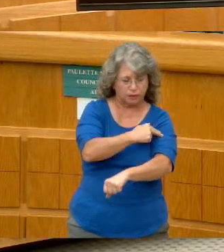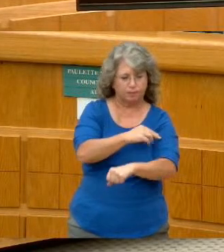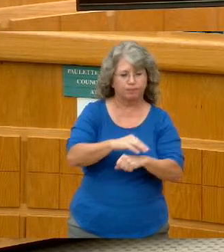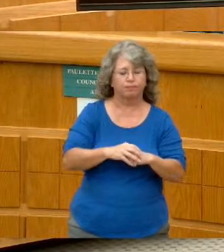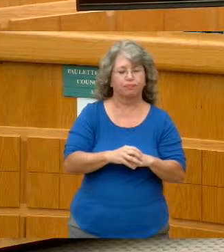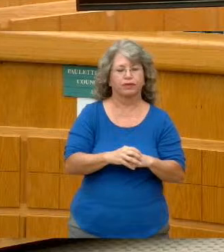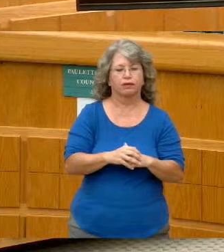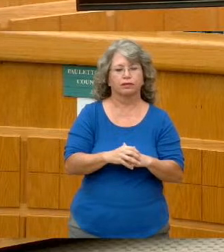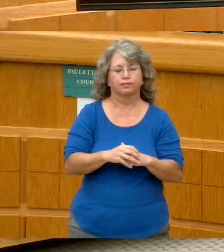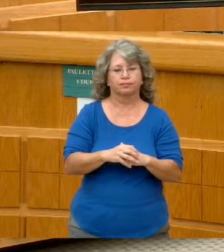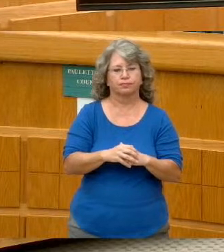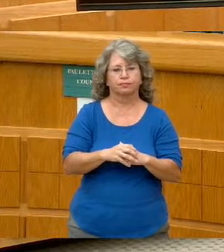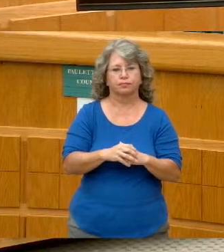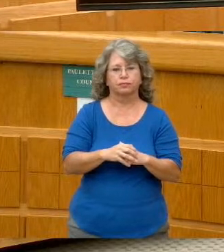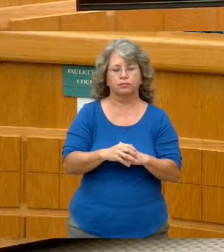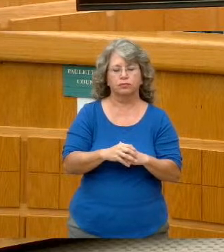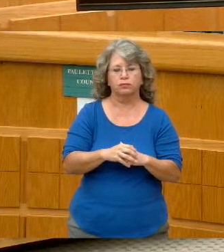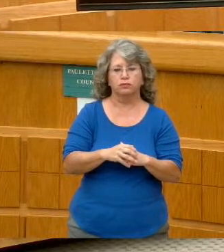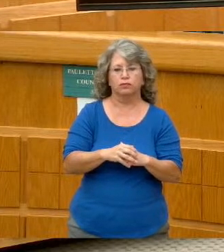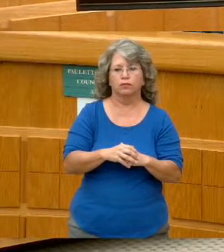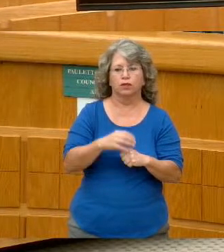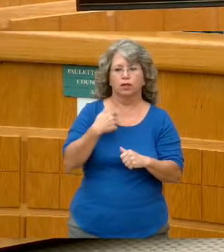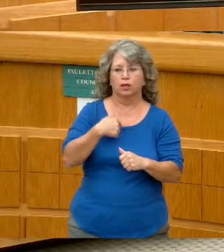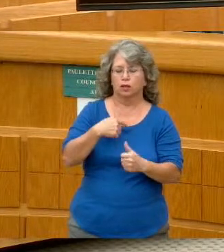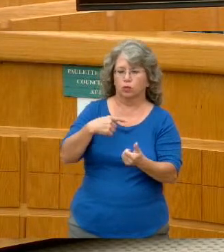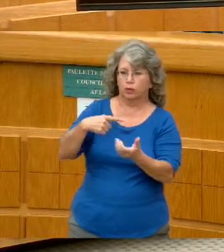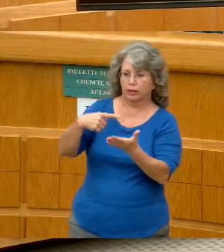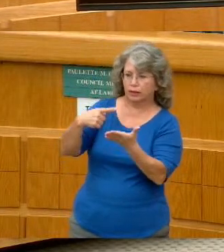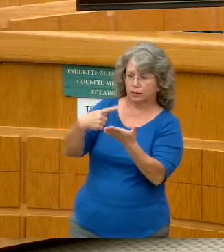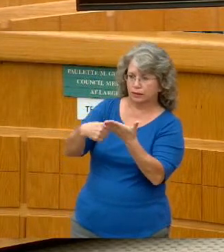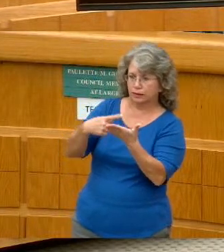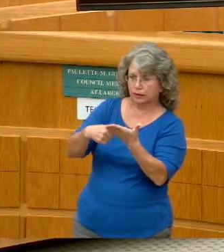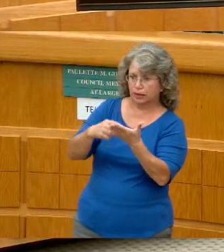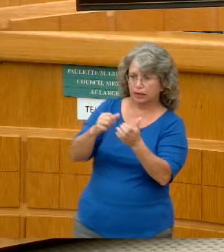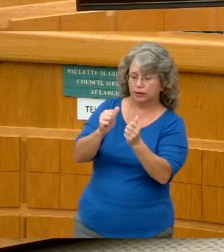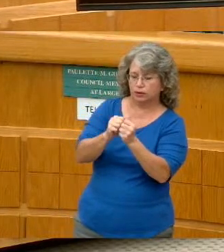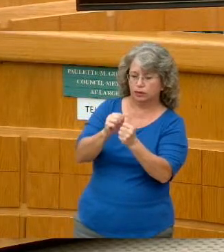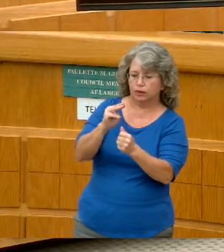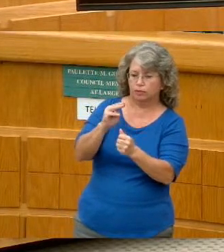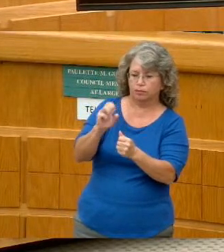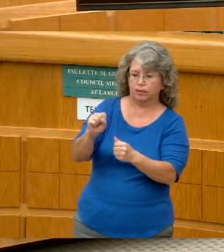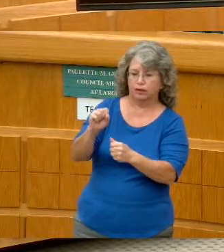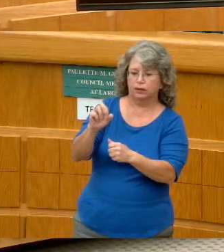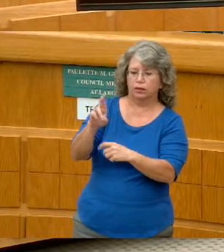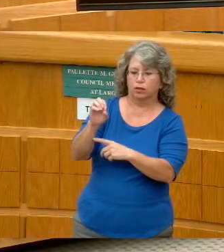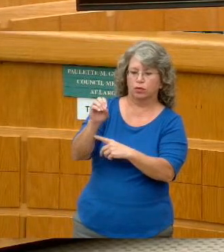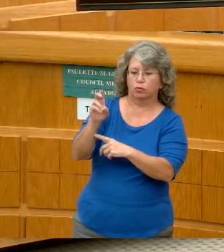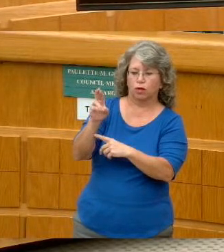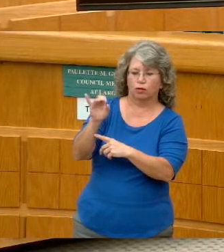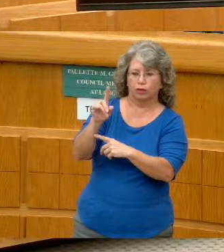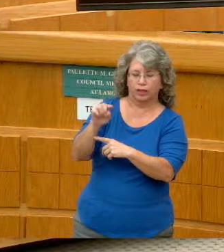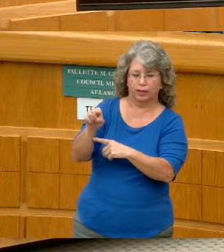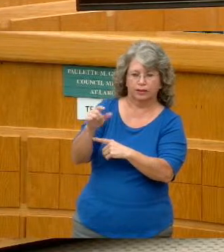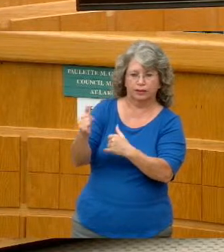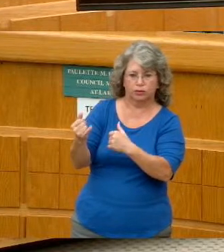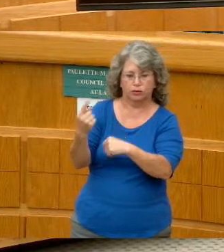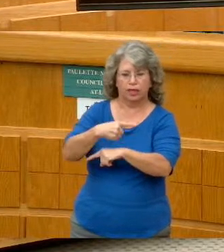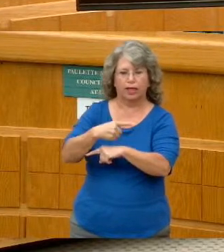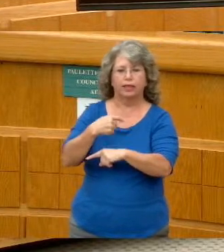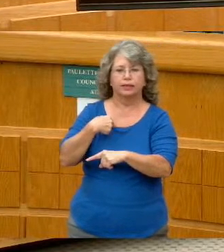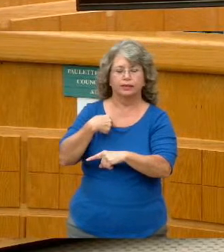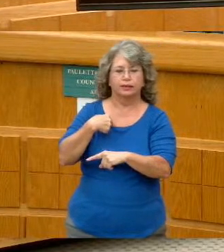It is, we discussed with Ms. Rodriguez today in City Council, it is frustrating when we keep getting the